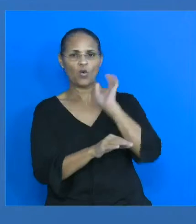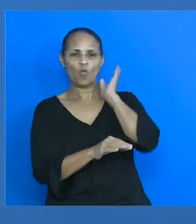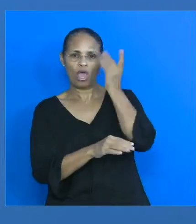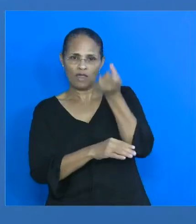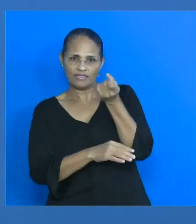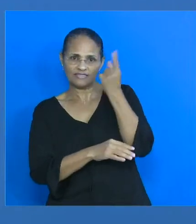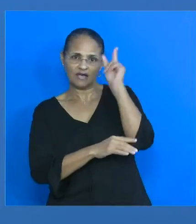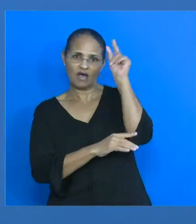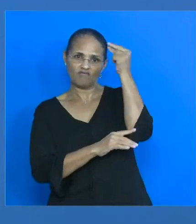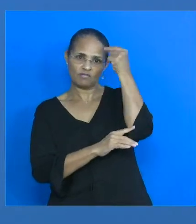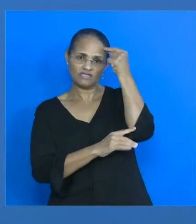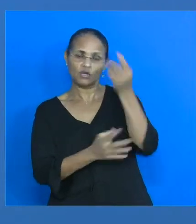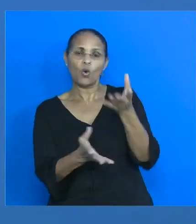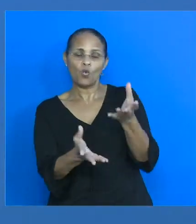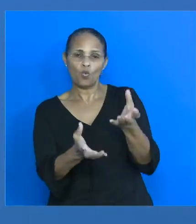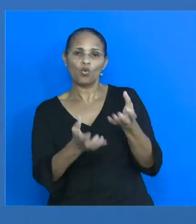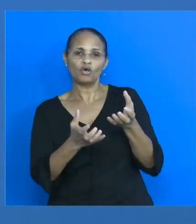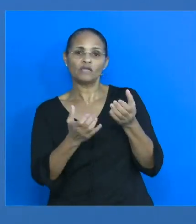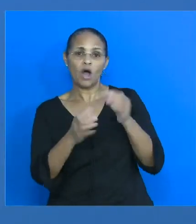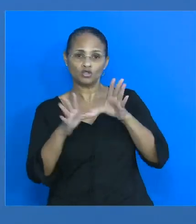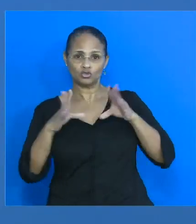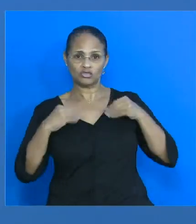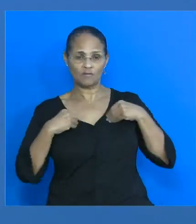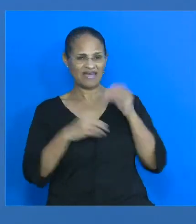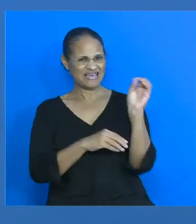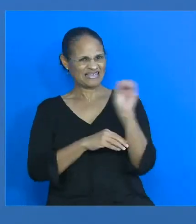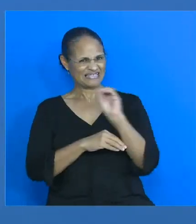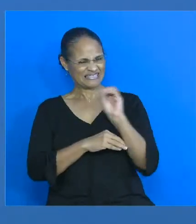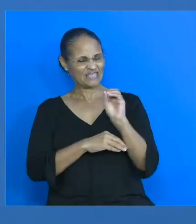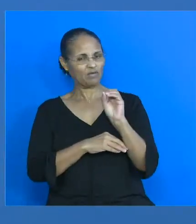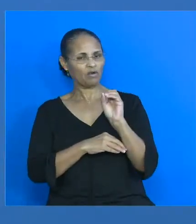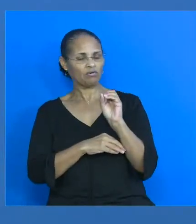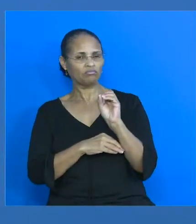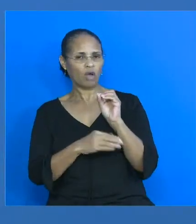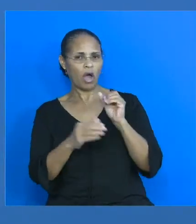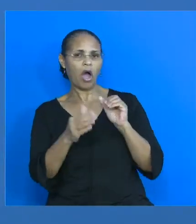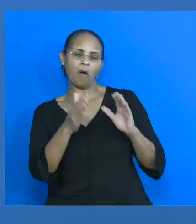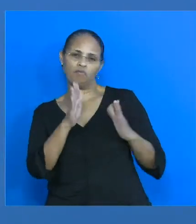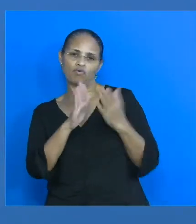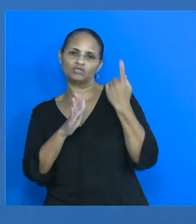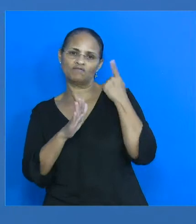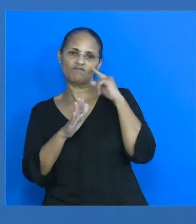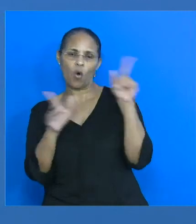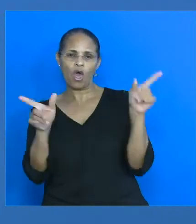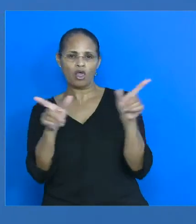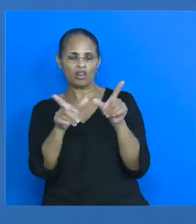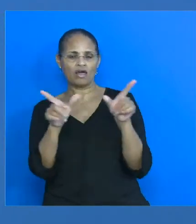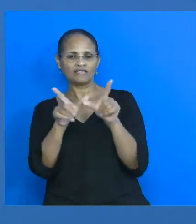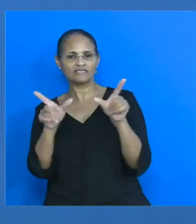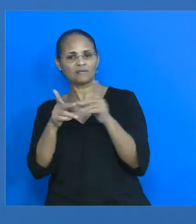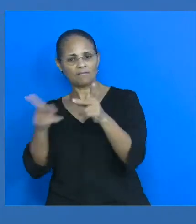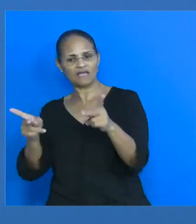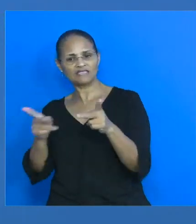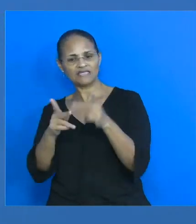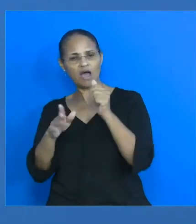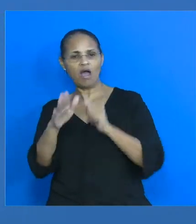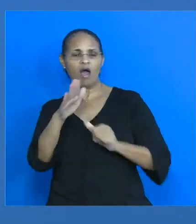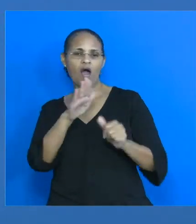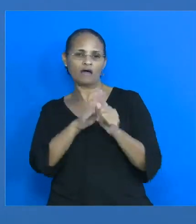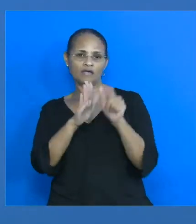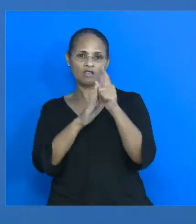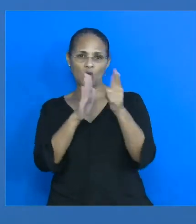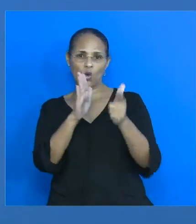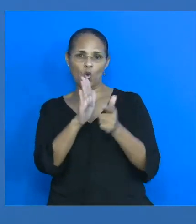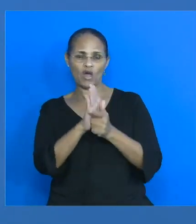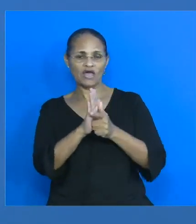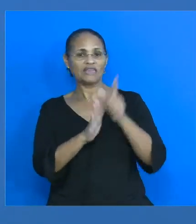the government's desire for them to adopt a zero tolerance approach for licensed establishments who, under the law, they have the ability to